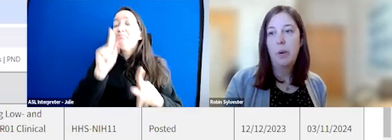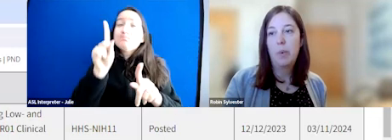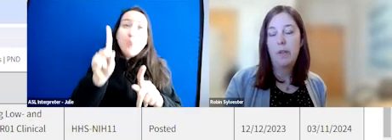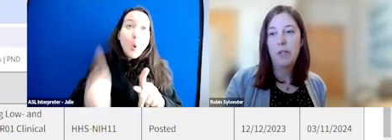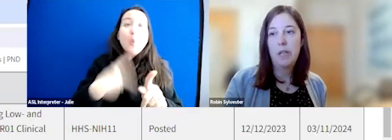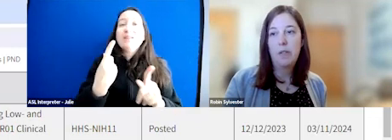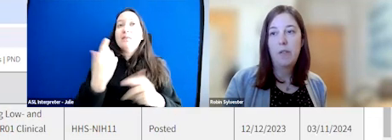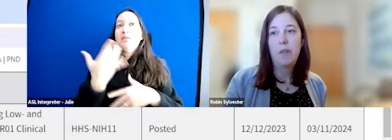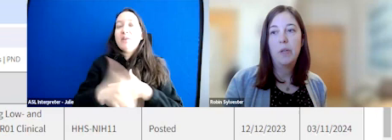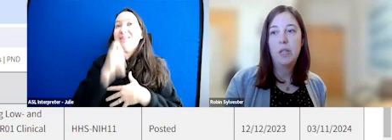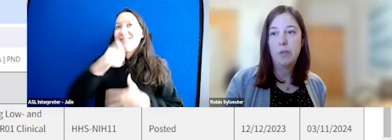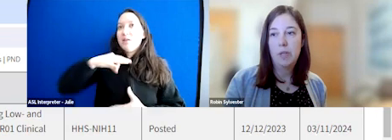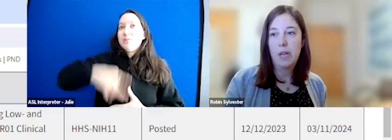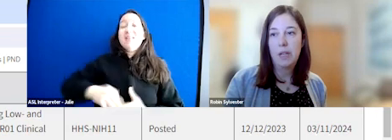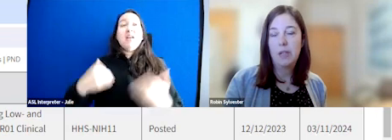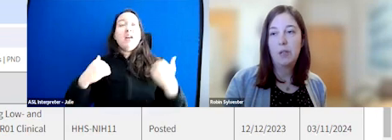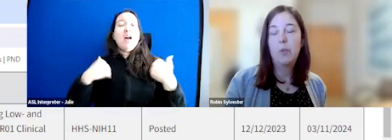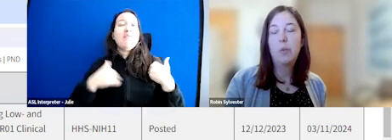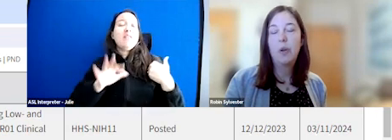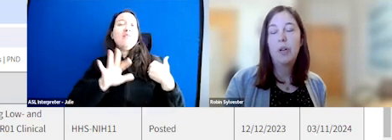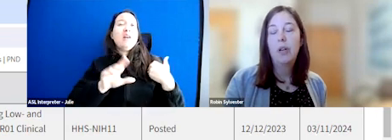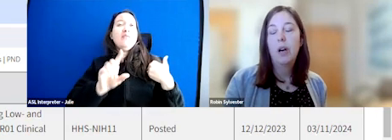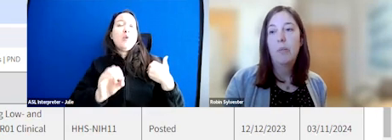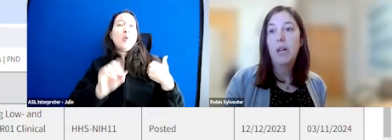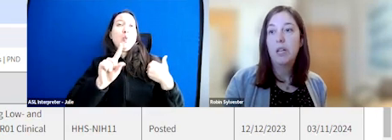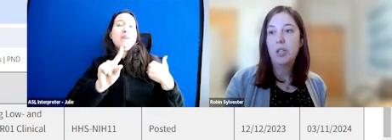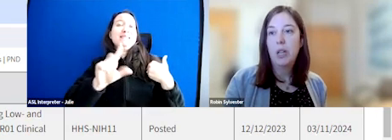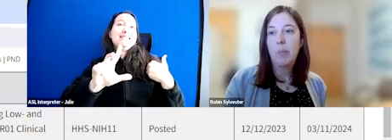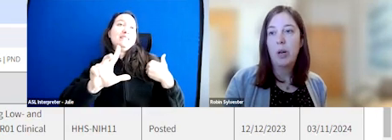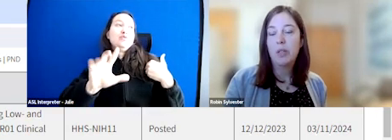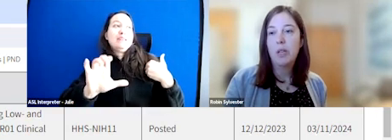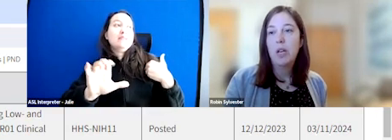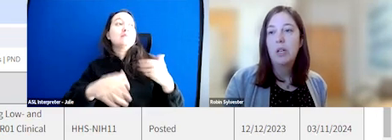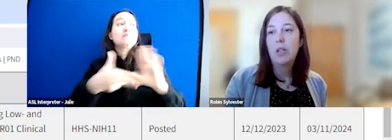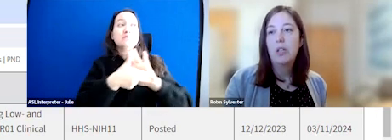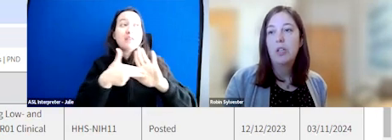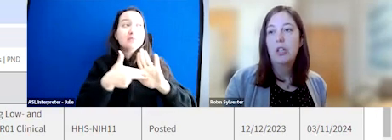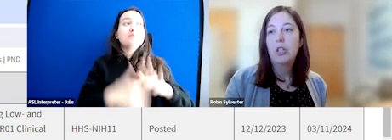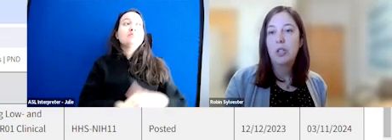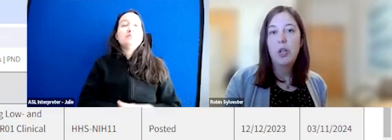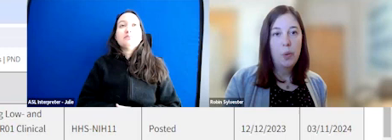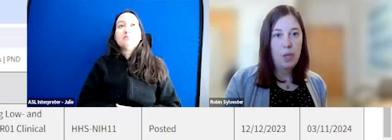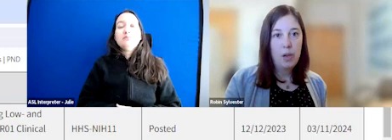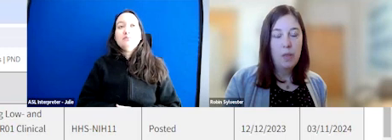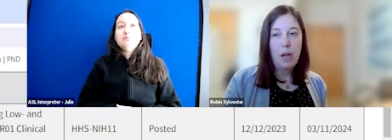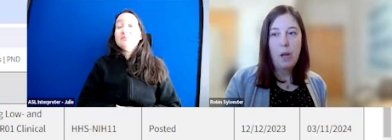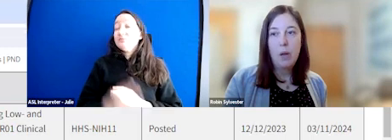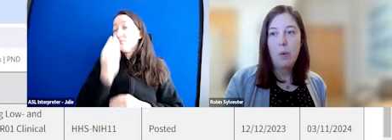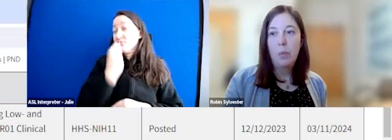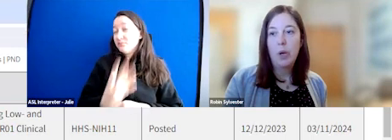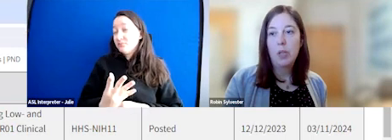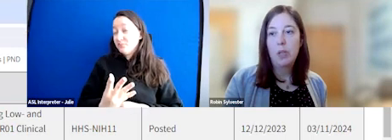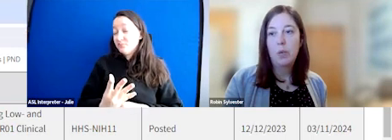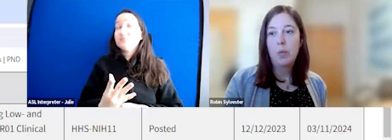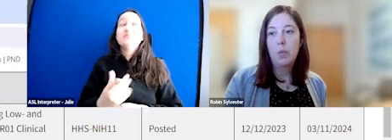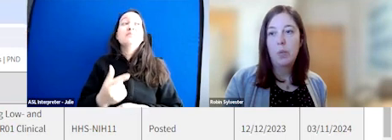to nonprofits having 501c3 status, then I can check that box. Just a note here that I